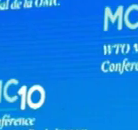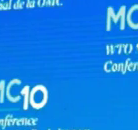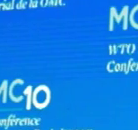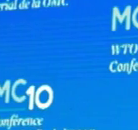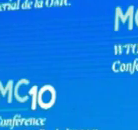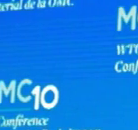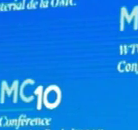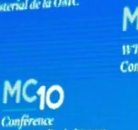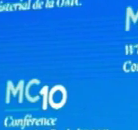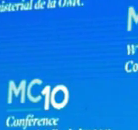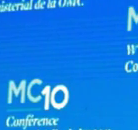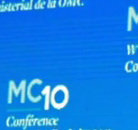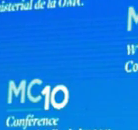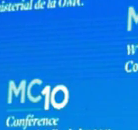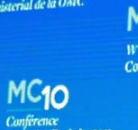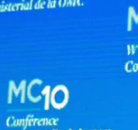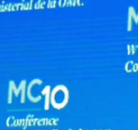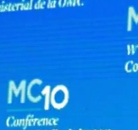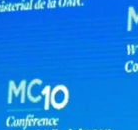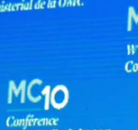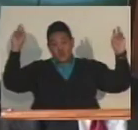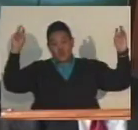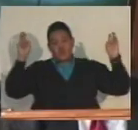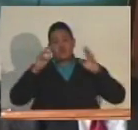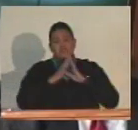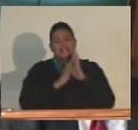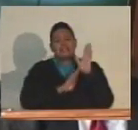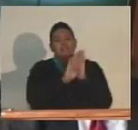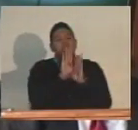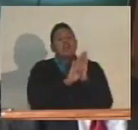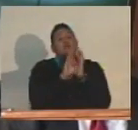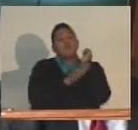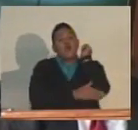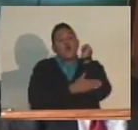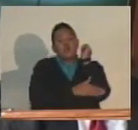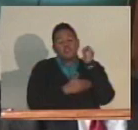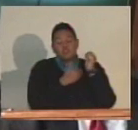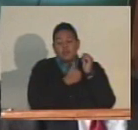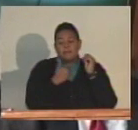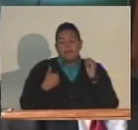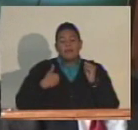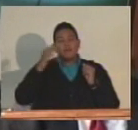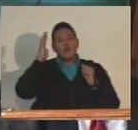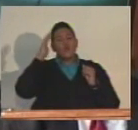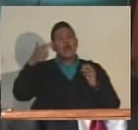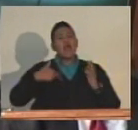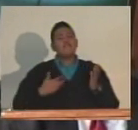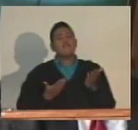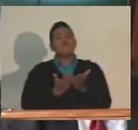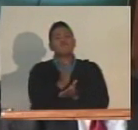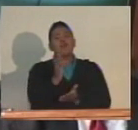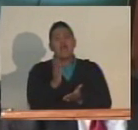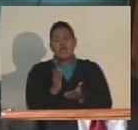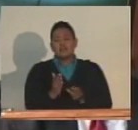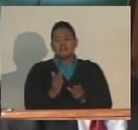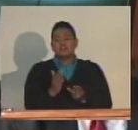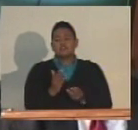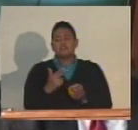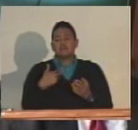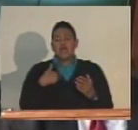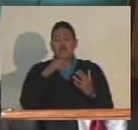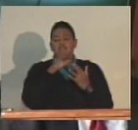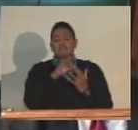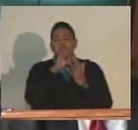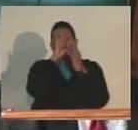is a decision that, and I quote, developing country members will have the right to have recourse to a